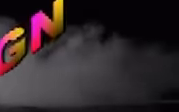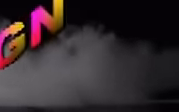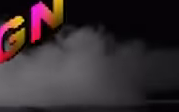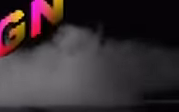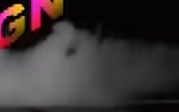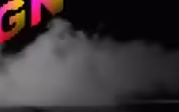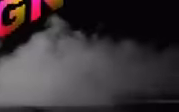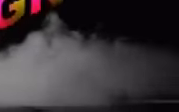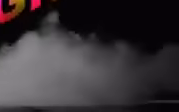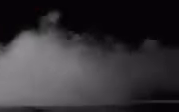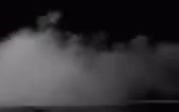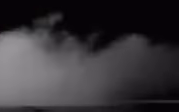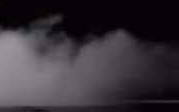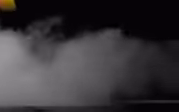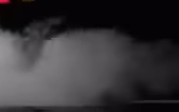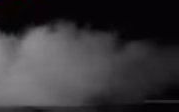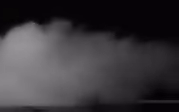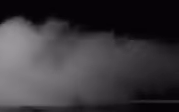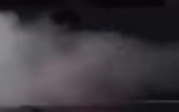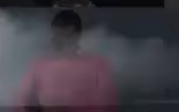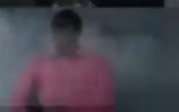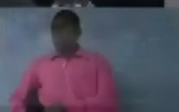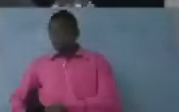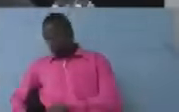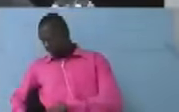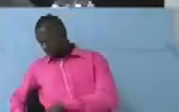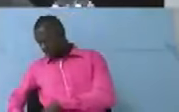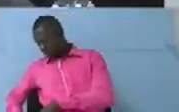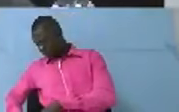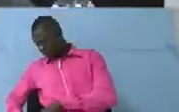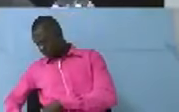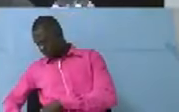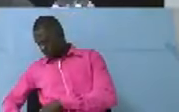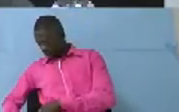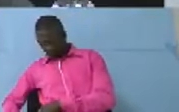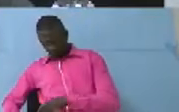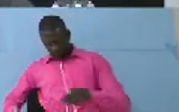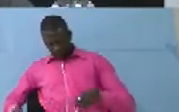design SB painting and design dama bëgg ñen jox ma nopp